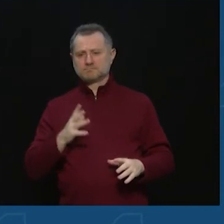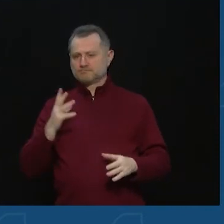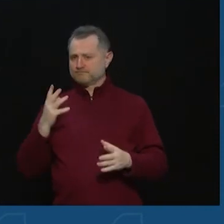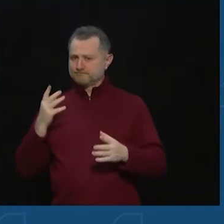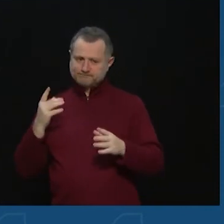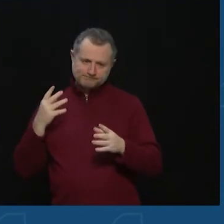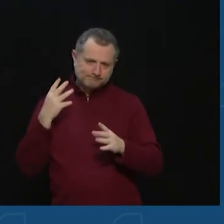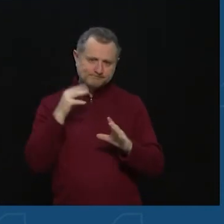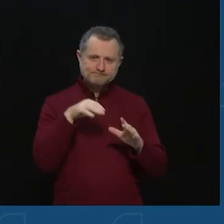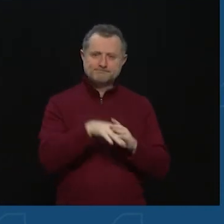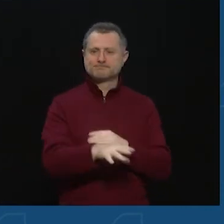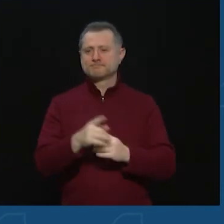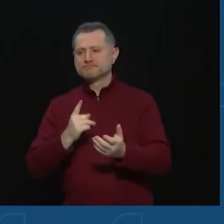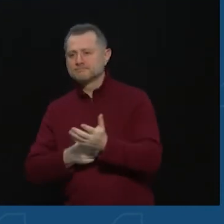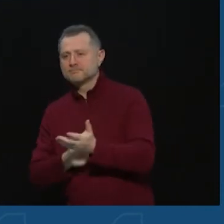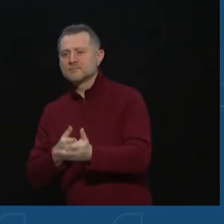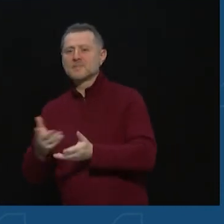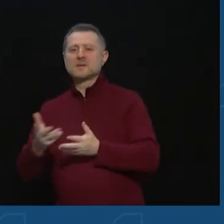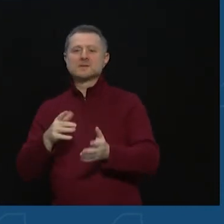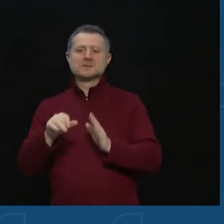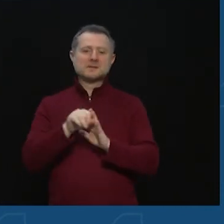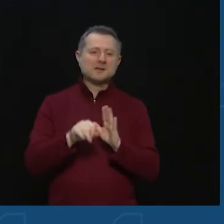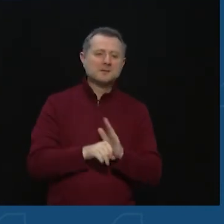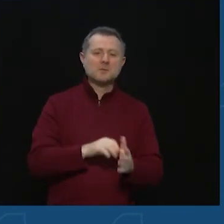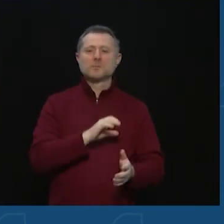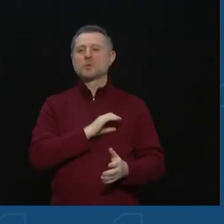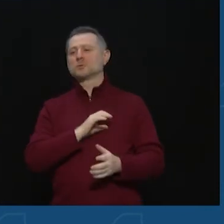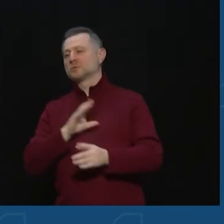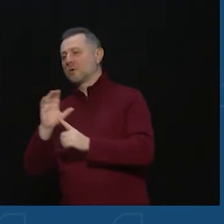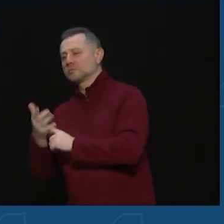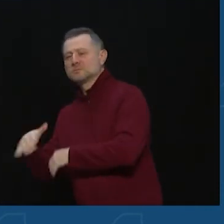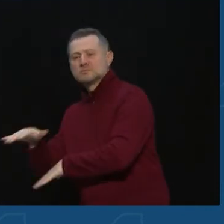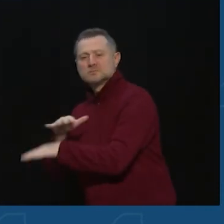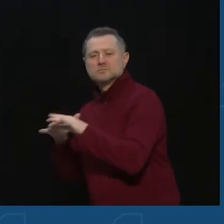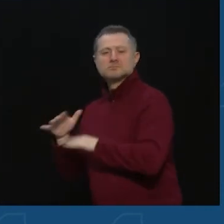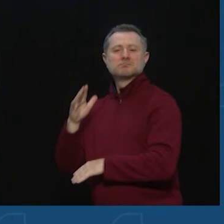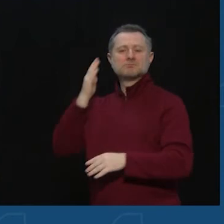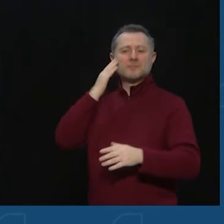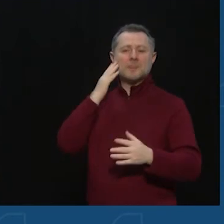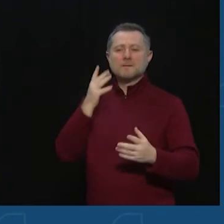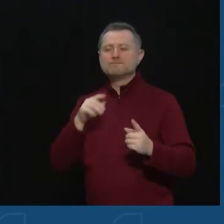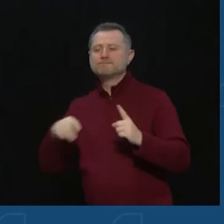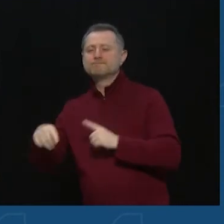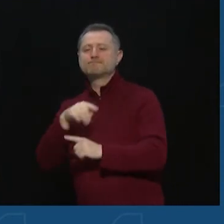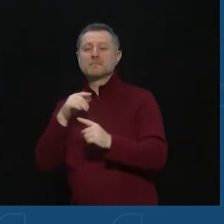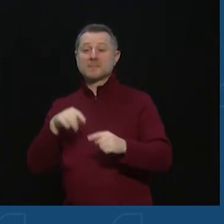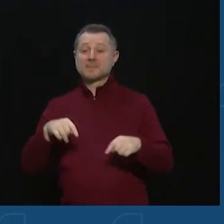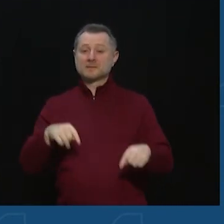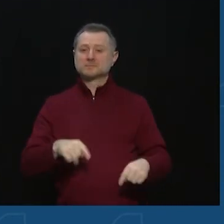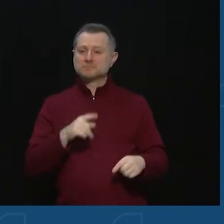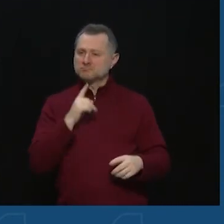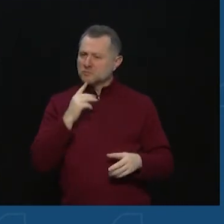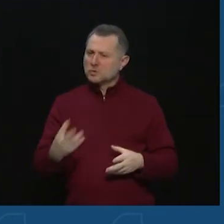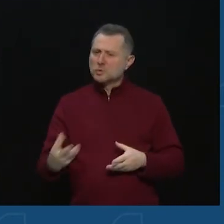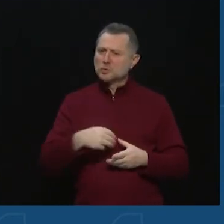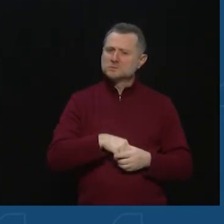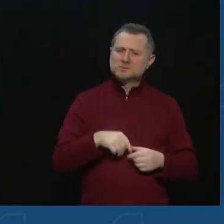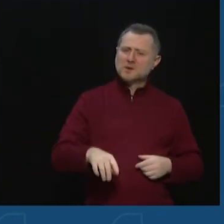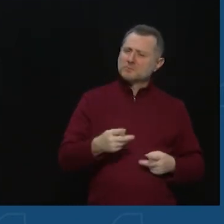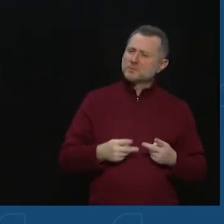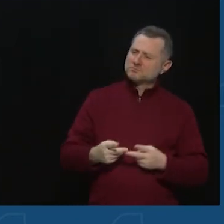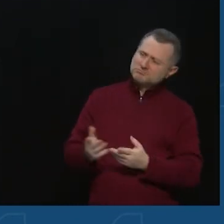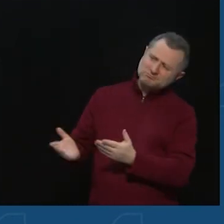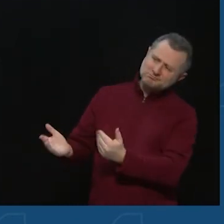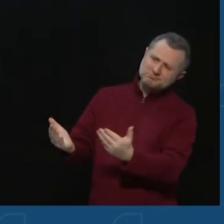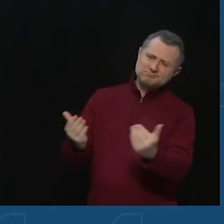the rest of the state, other law enforcement entities, other workplaces, and say, this is an inclusive place.